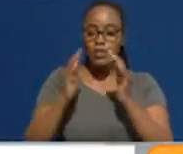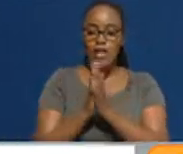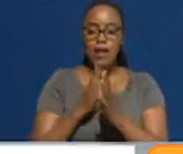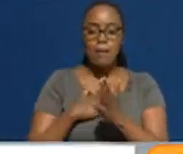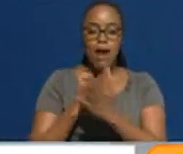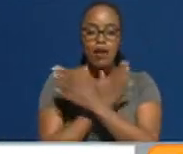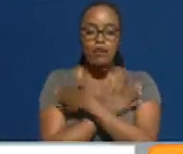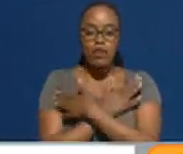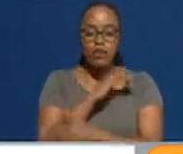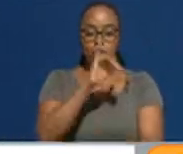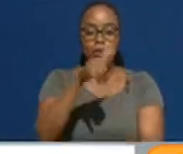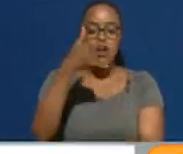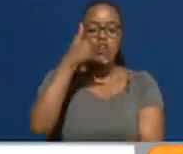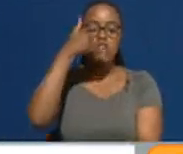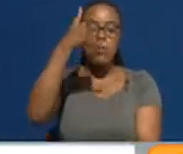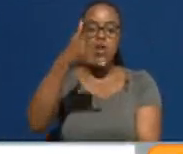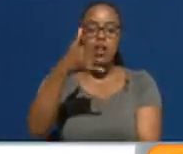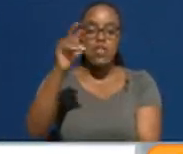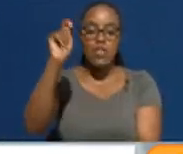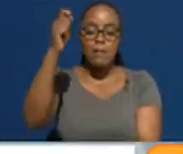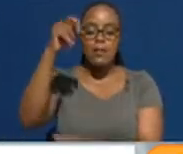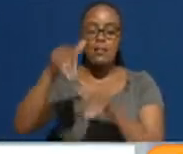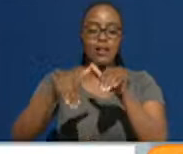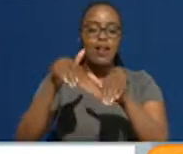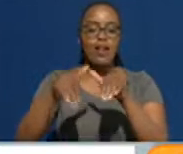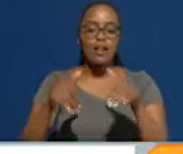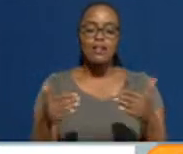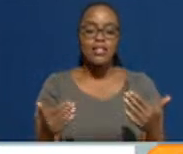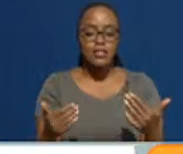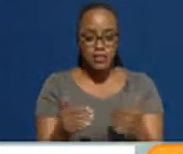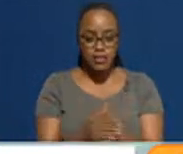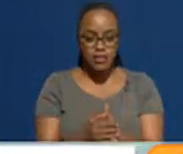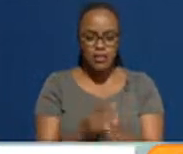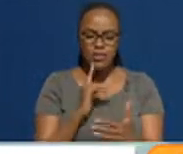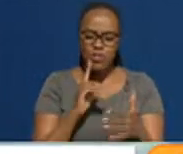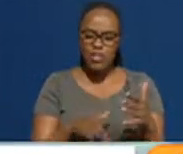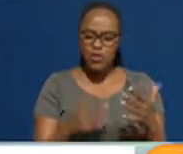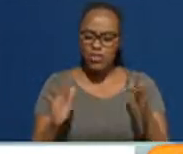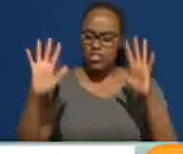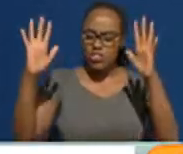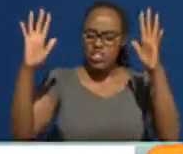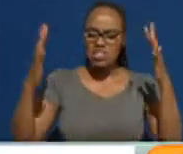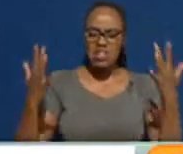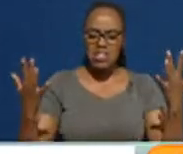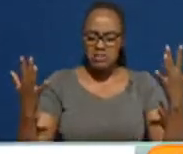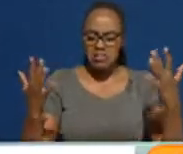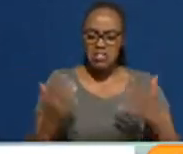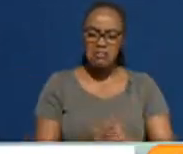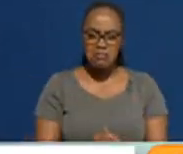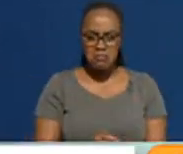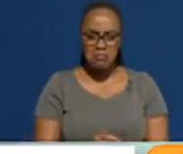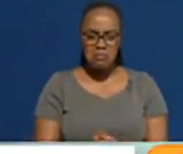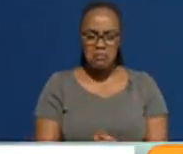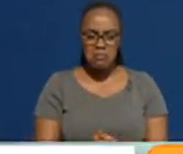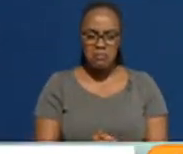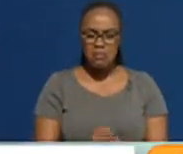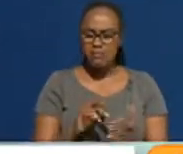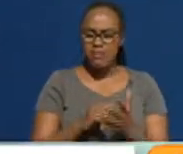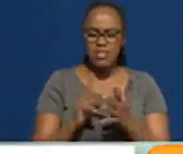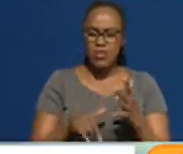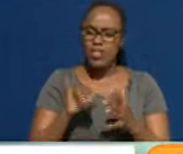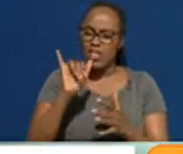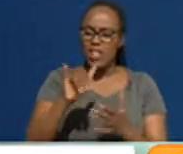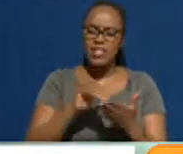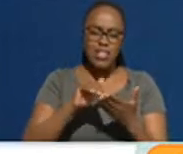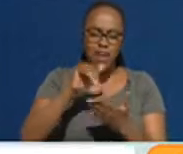I'll pick up my phone and call the President-elect. What do you tell him? Congratulations. I mean, that's